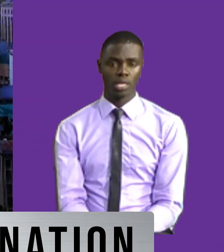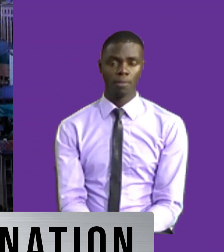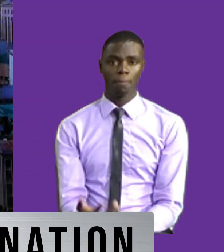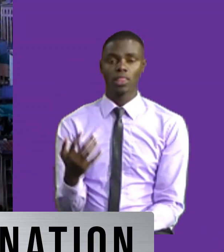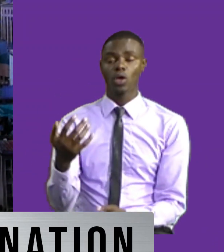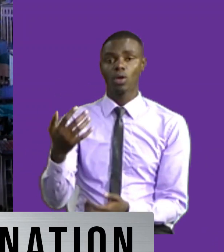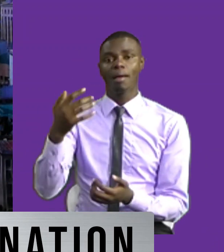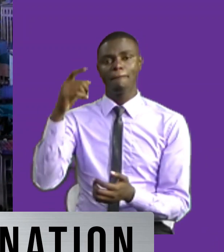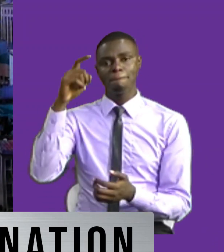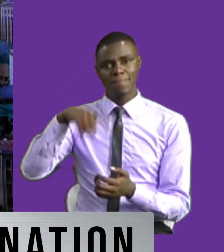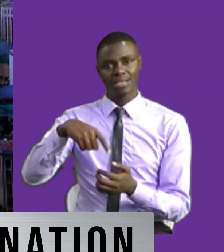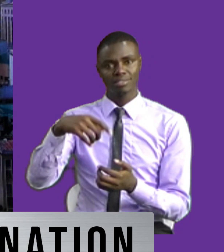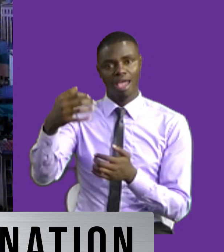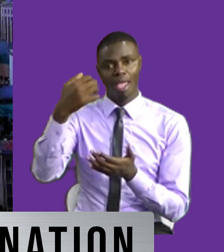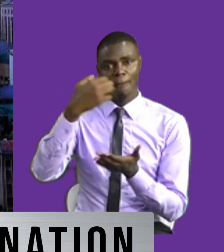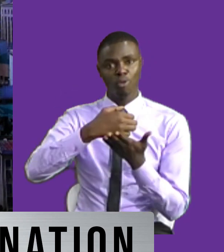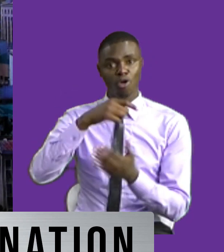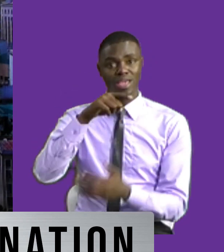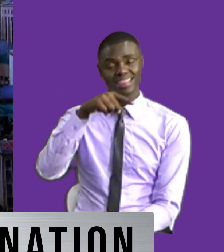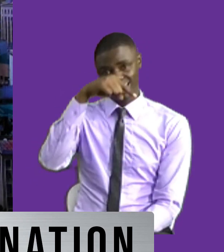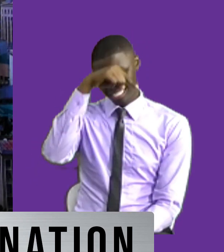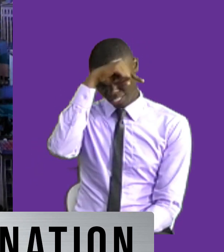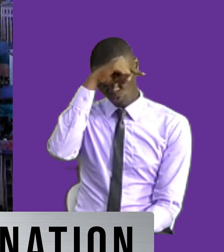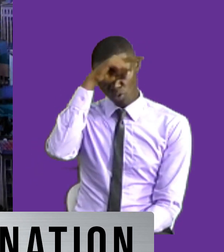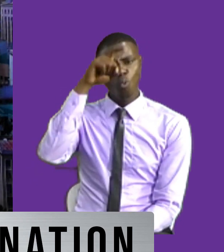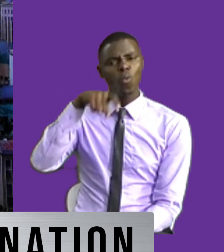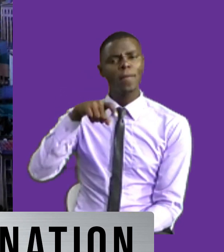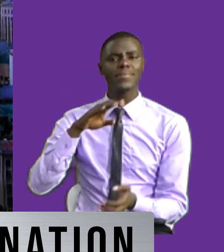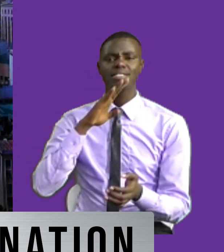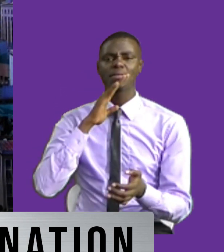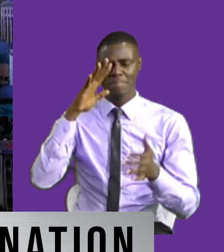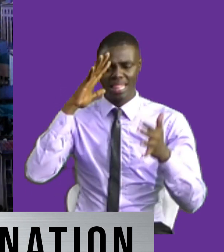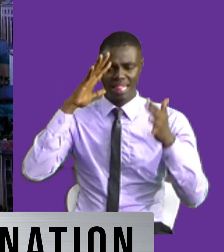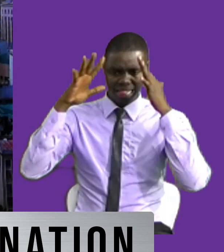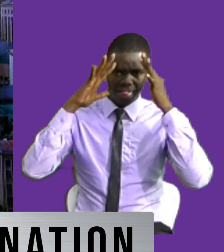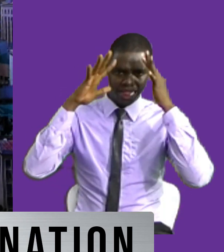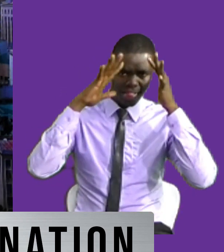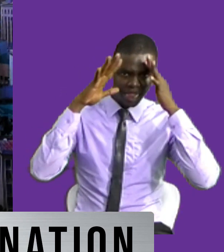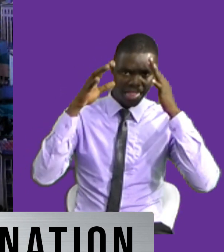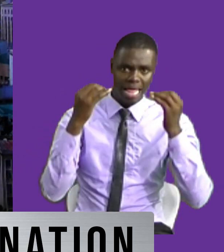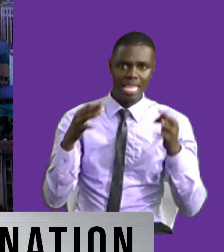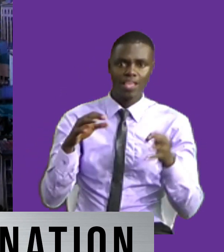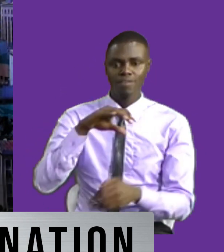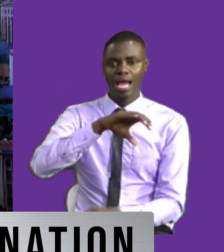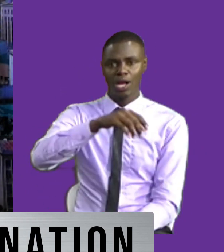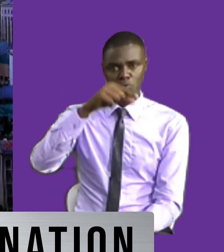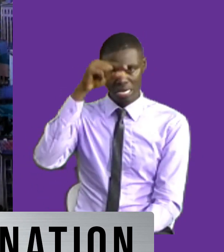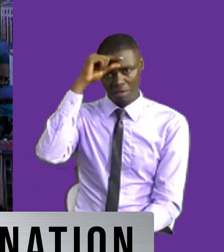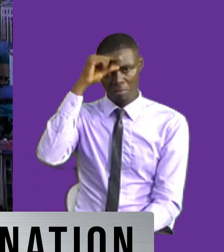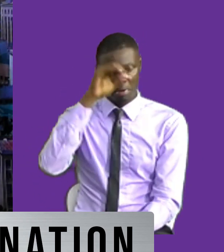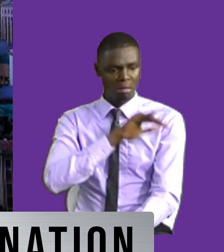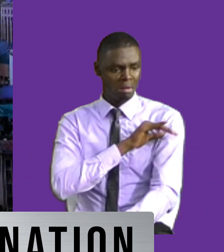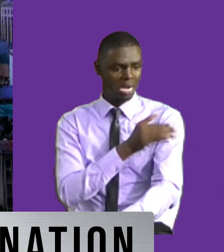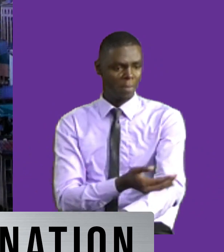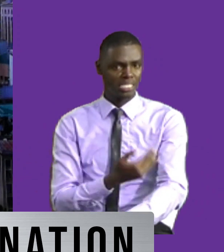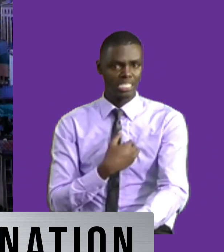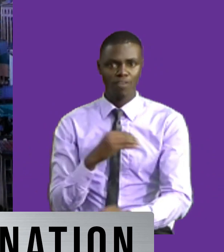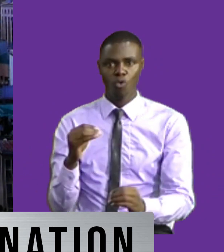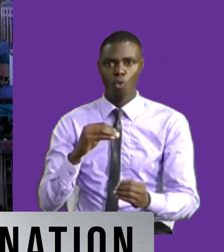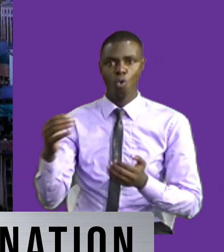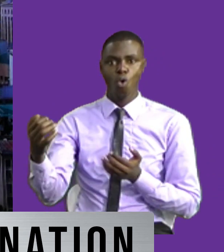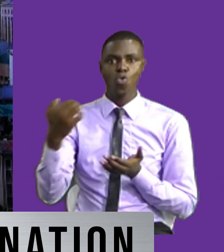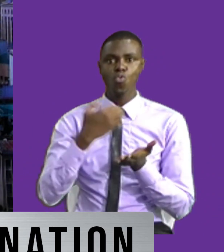these graduates. And we have to be innovative. If at all these county governments do not have the capacity to hire